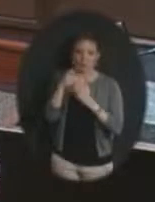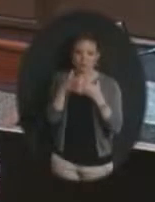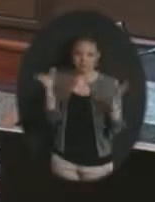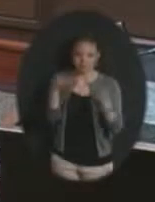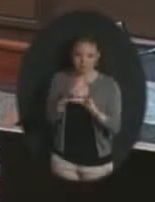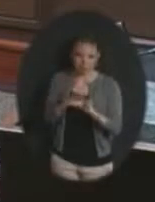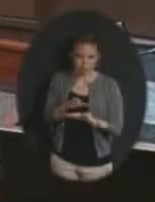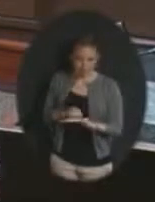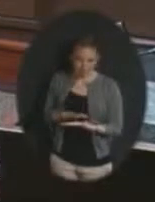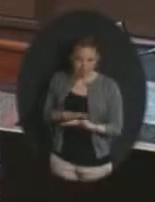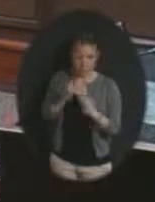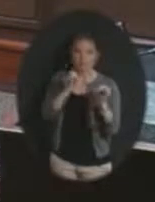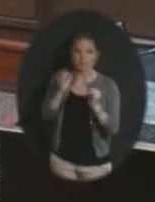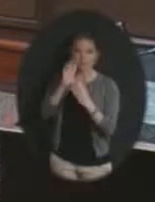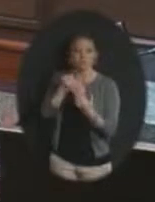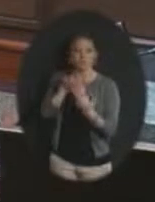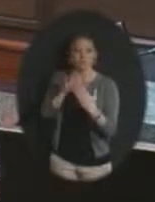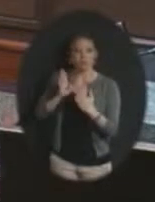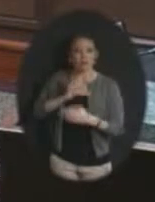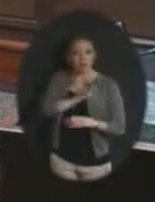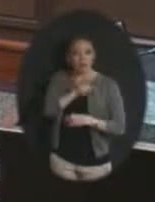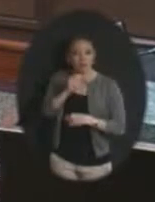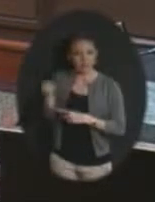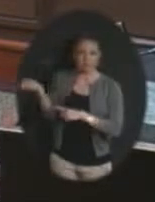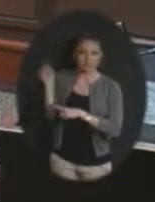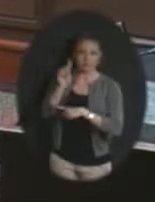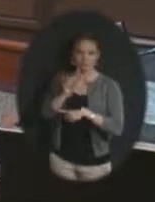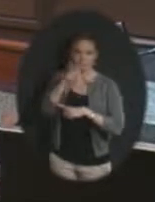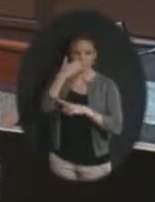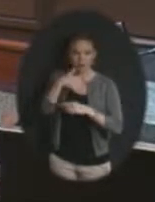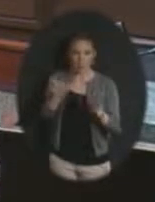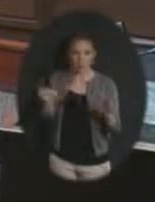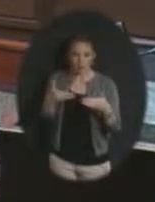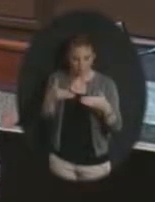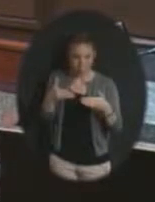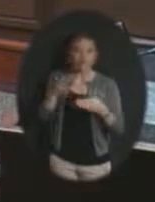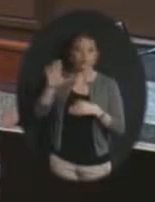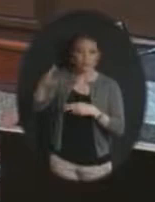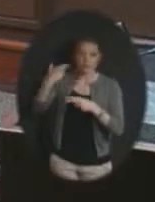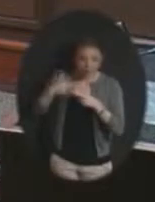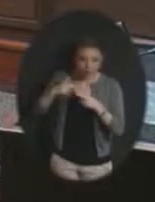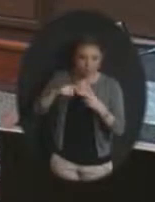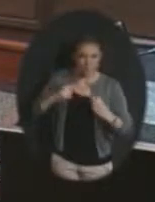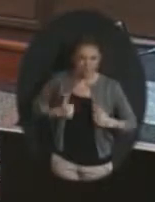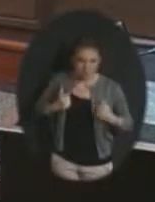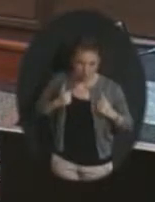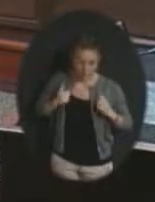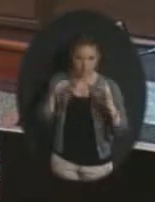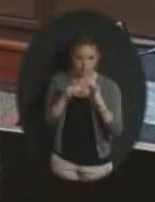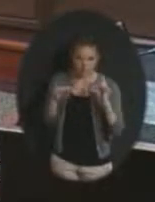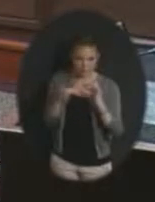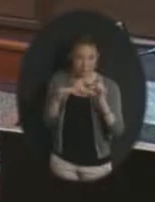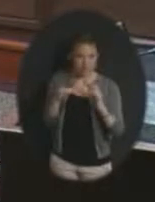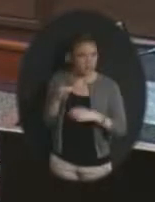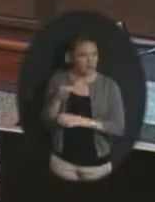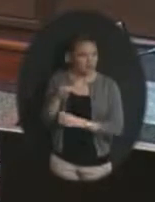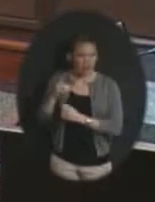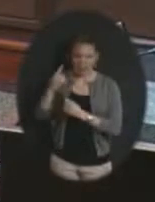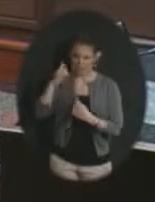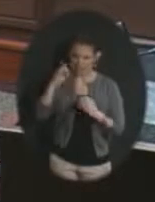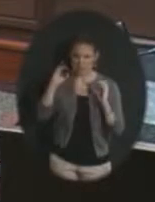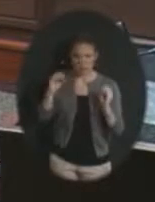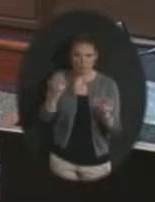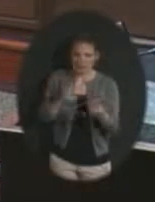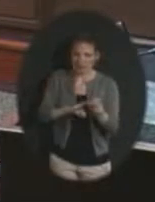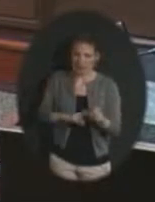individuals addressing the Board should come to the podium at the front of the room and state your name and address I don't believe anyone has signed up in advance